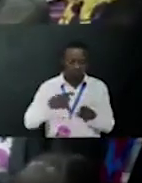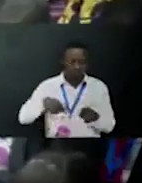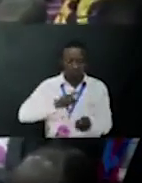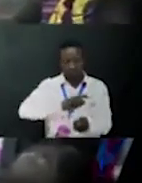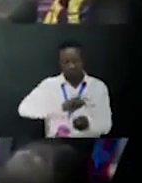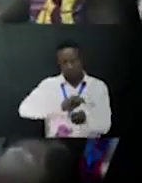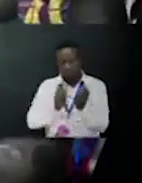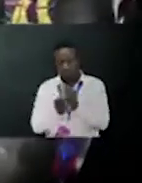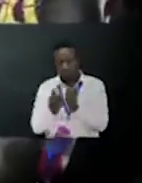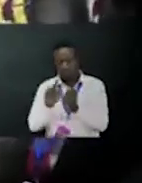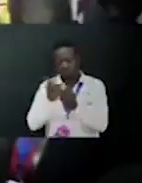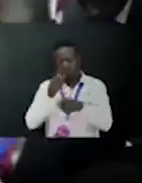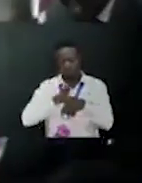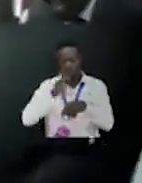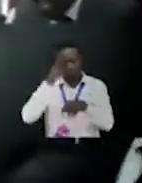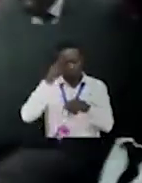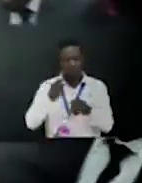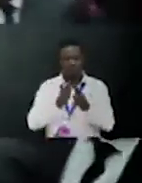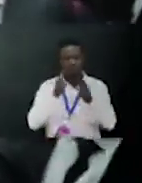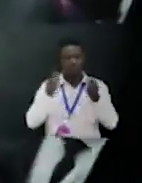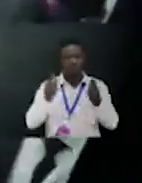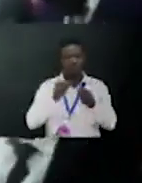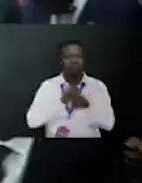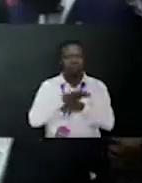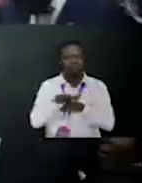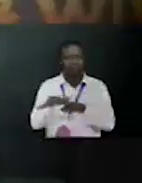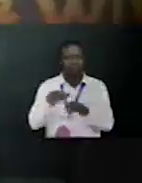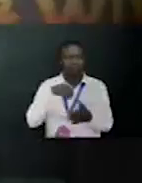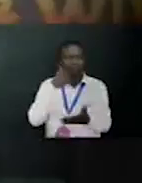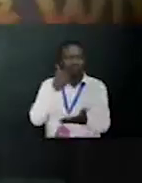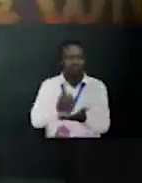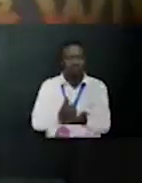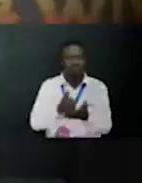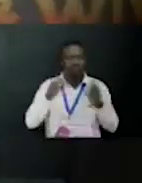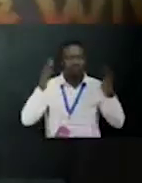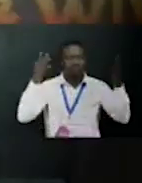church for maximum impact. Amen.